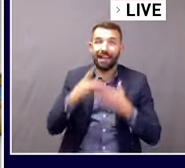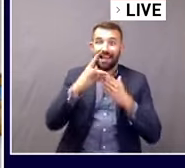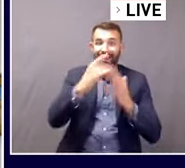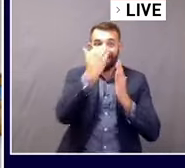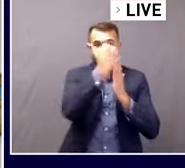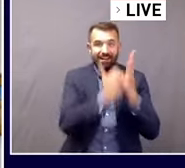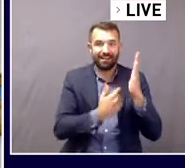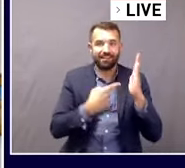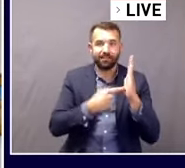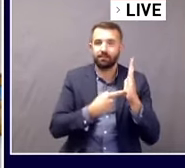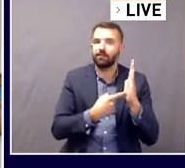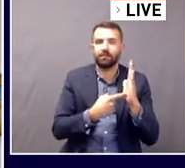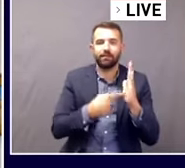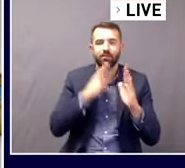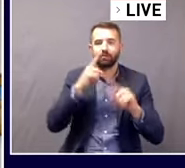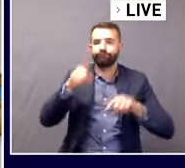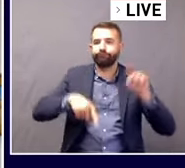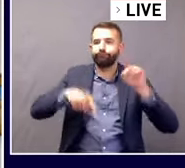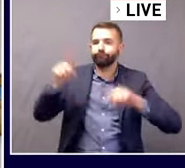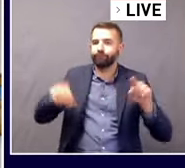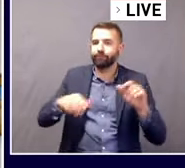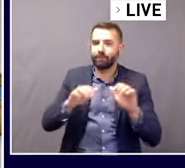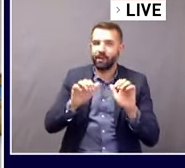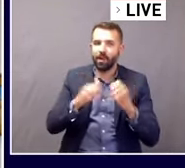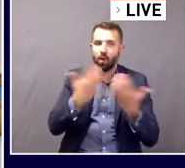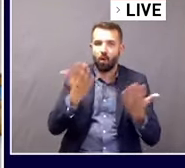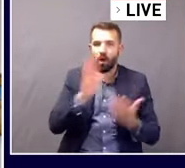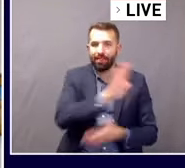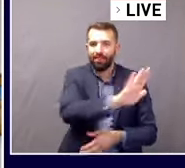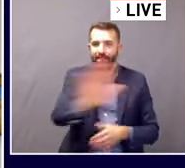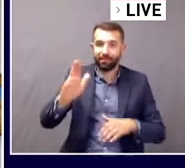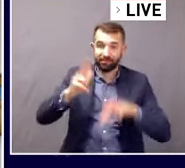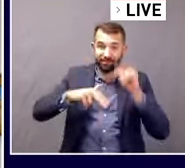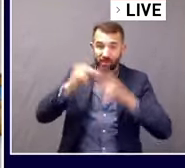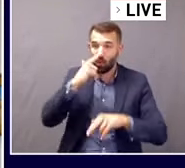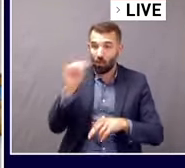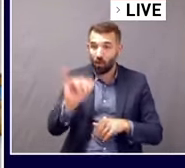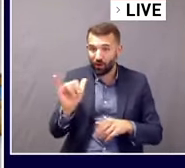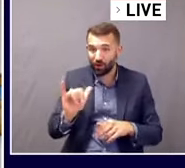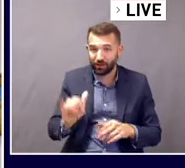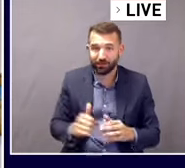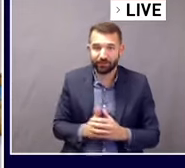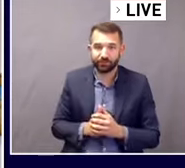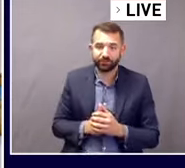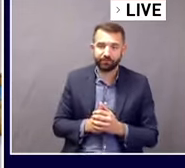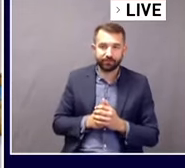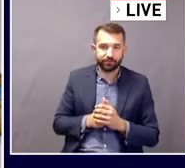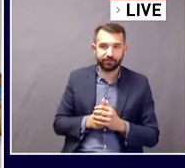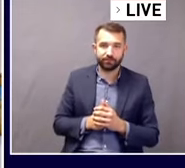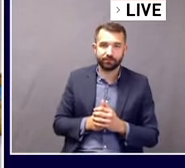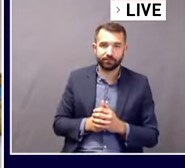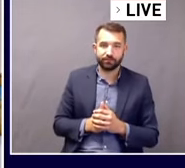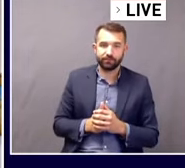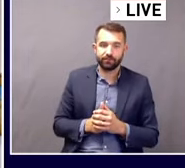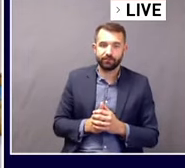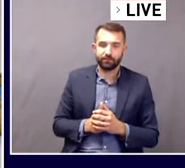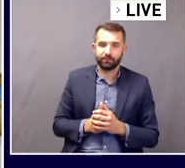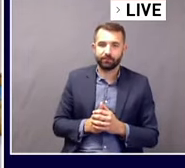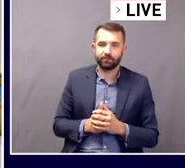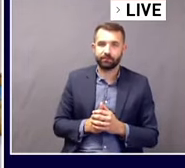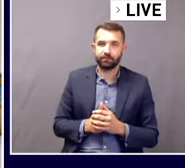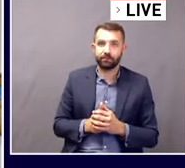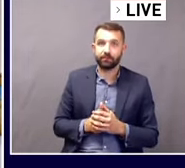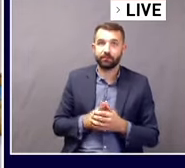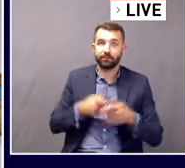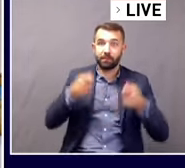And that's a virtue of the fact that there is not just one single type of office building. I think managers,